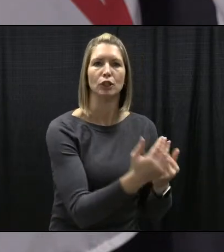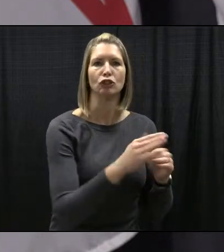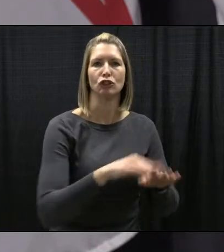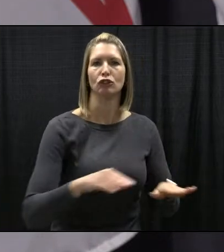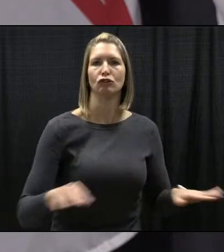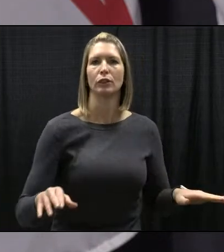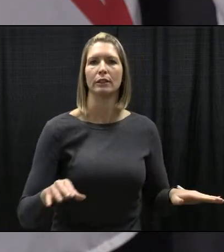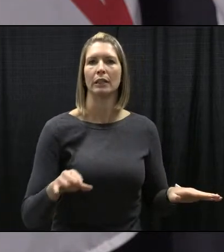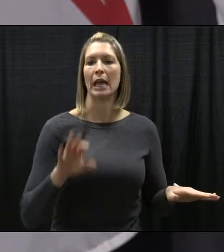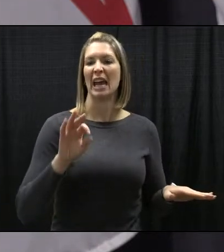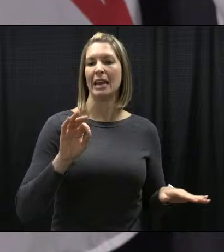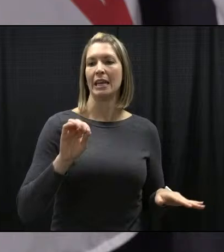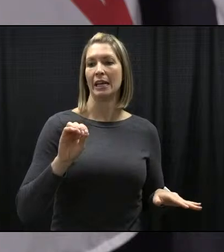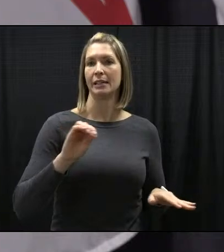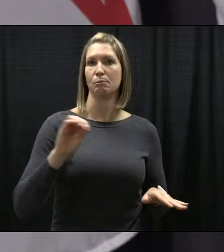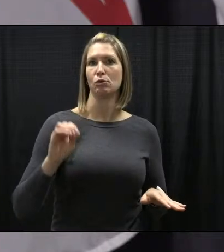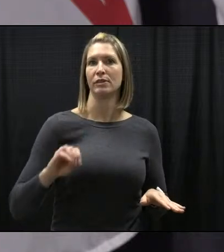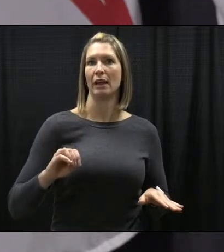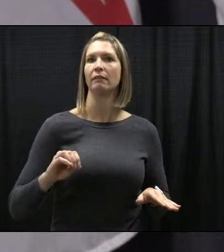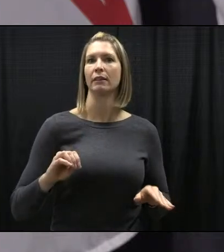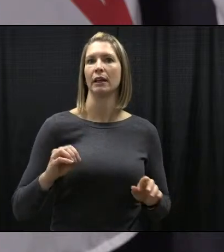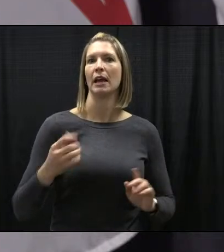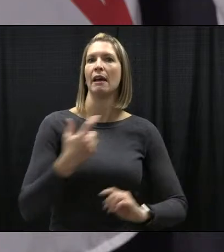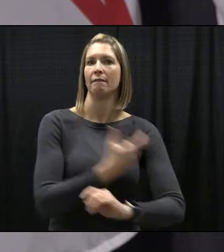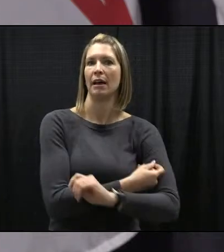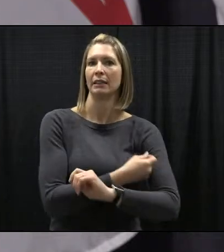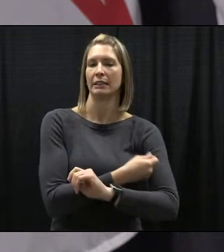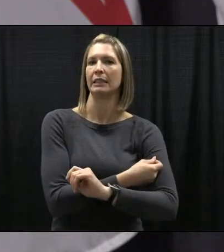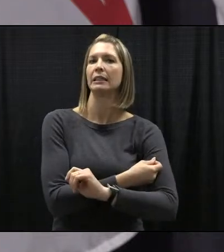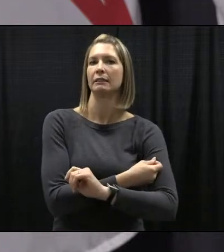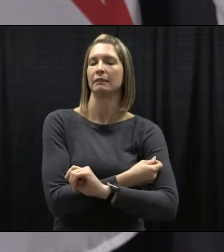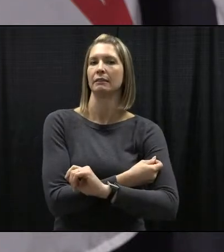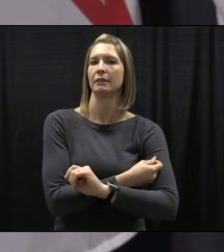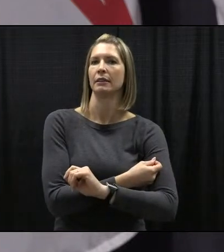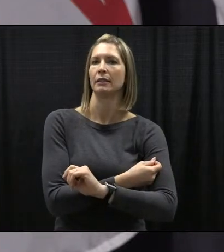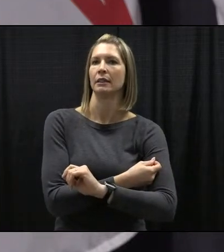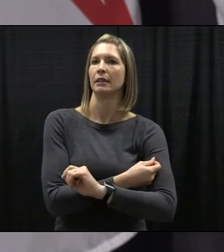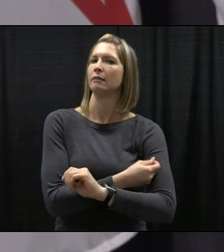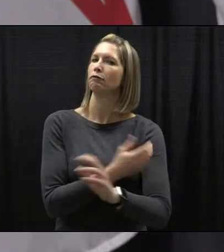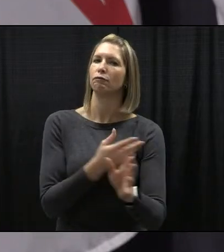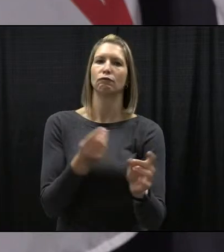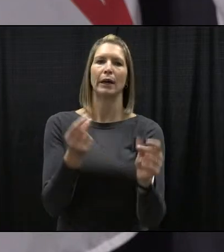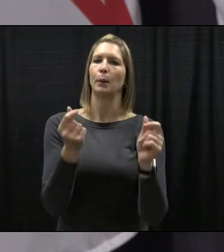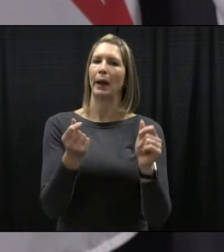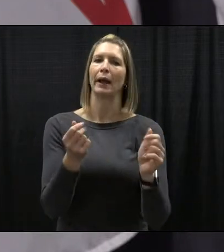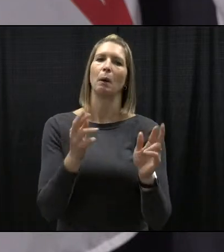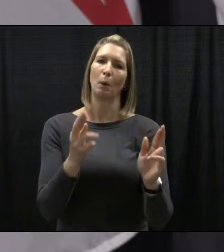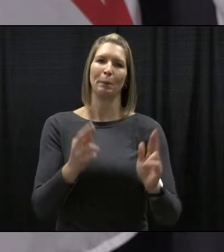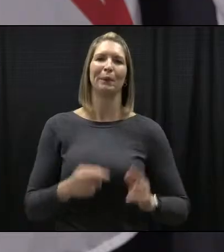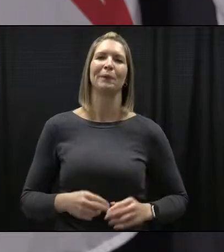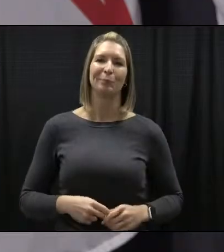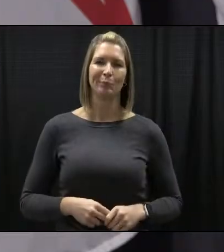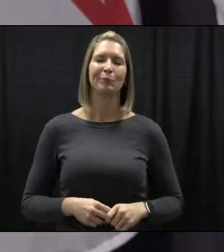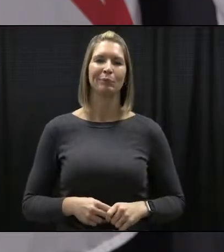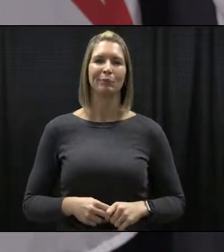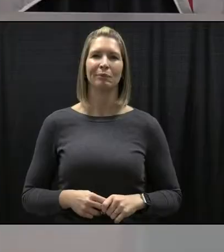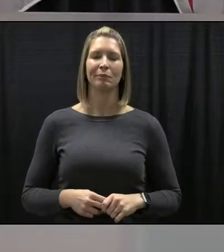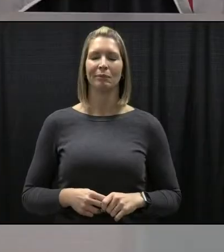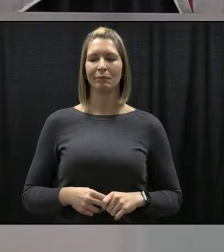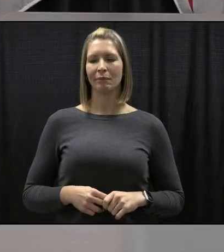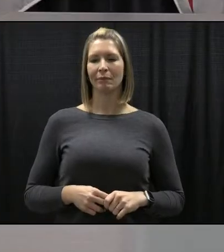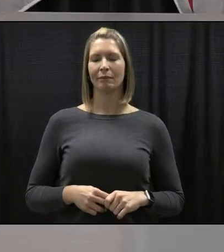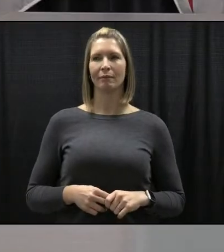children, 90% of them, hopefully vaccinated as quickly as possible.